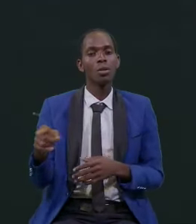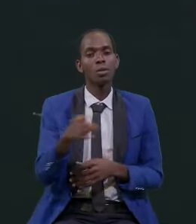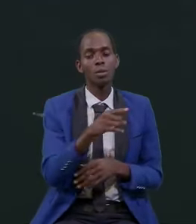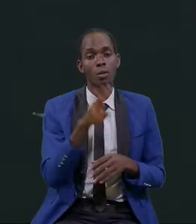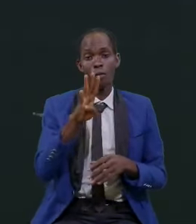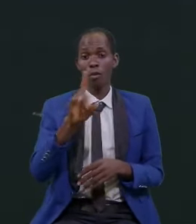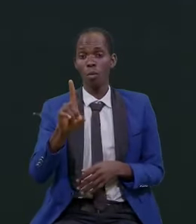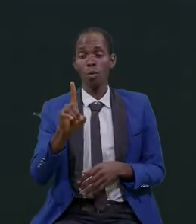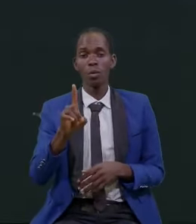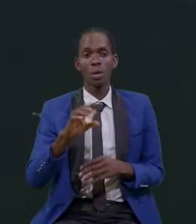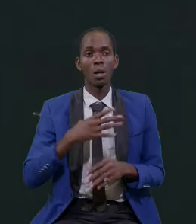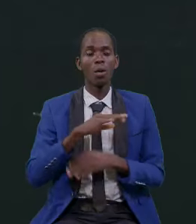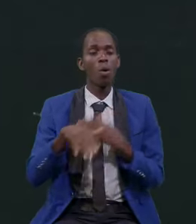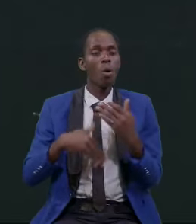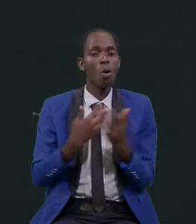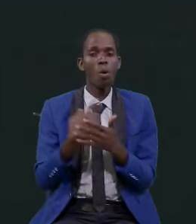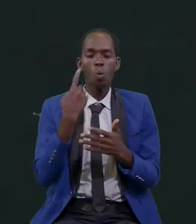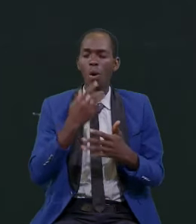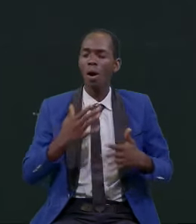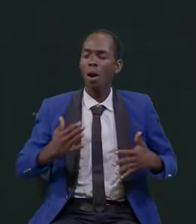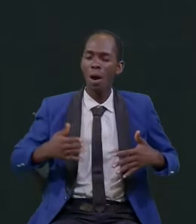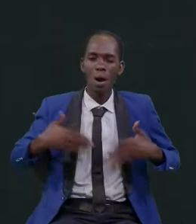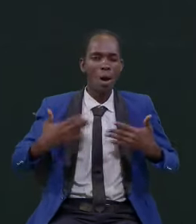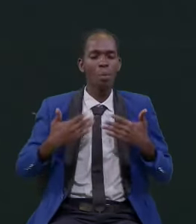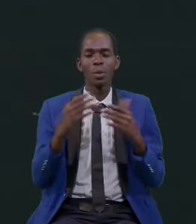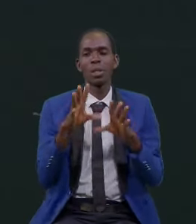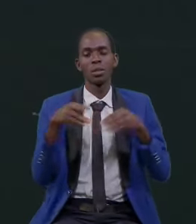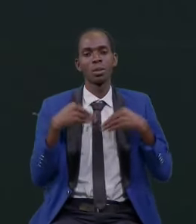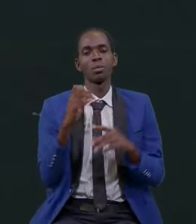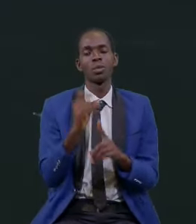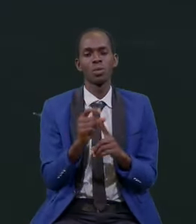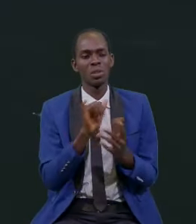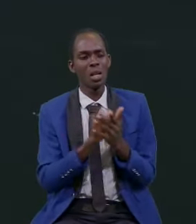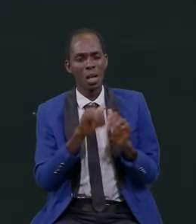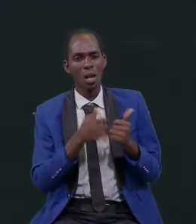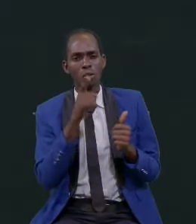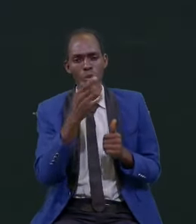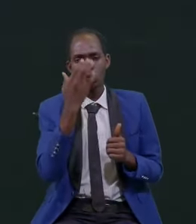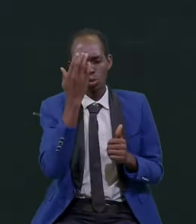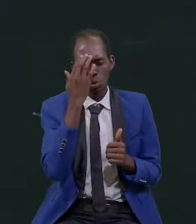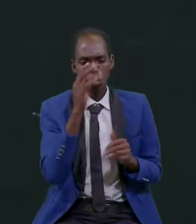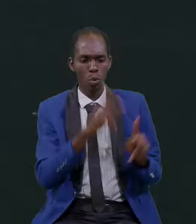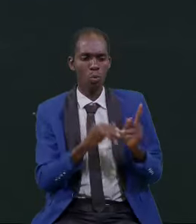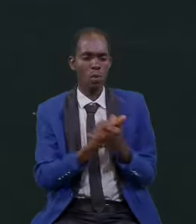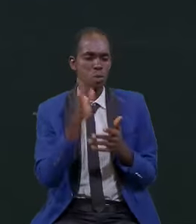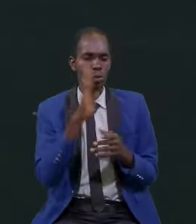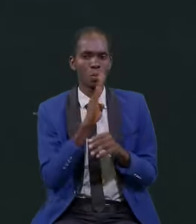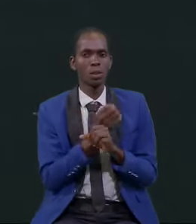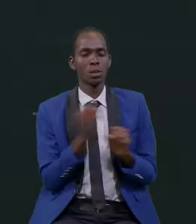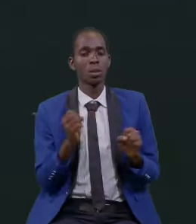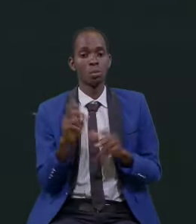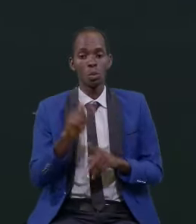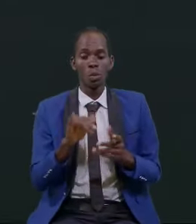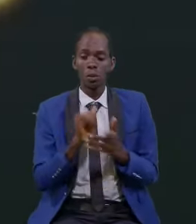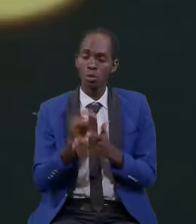received his word. That's how you know those who are going to get saved. He talked about repentance and they gladly received the word. He said,